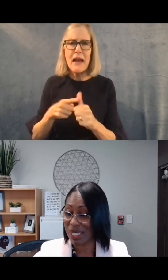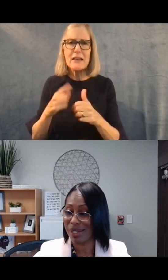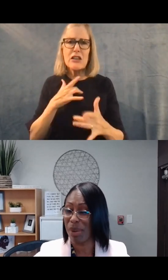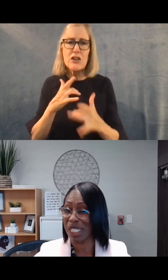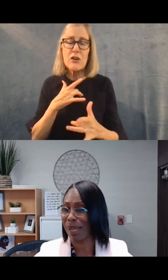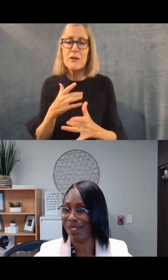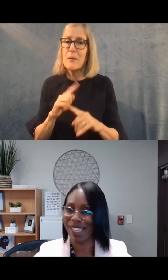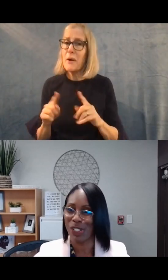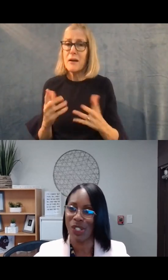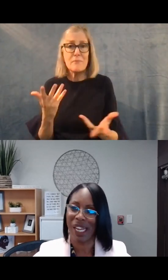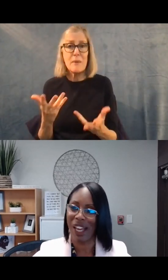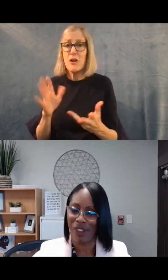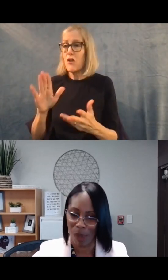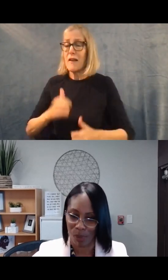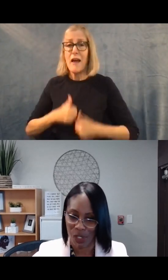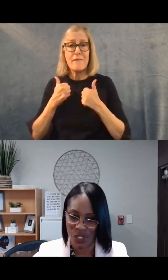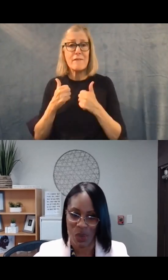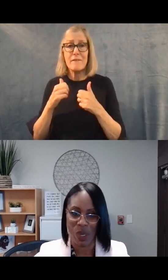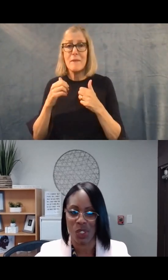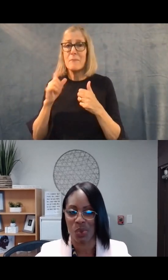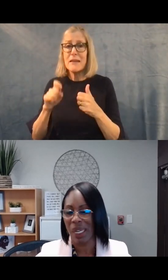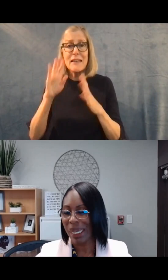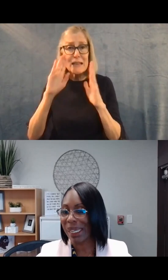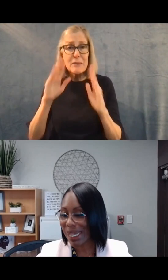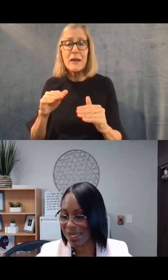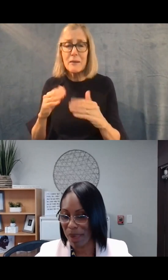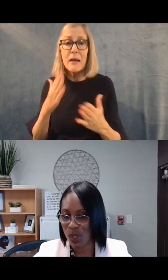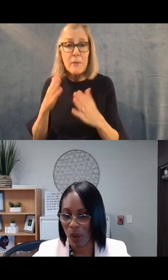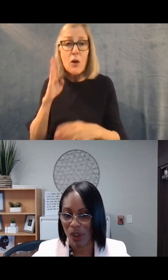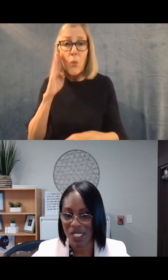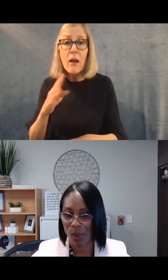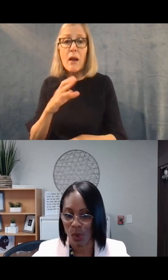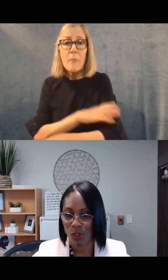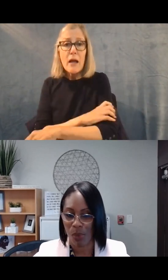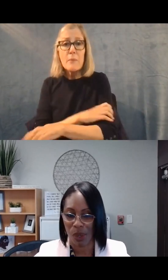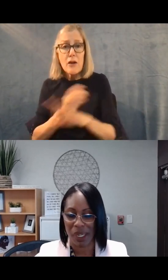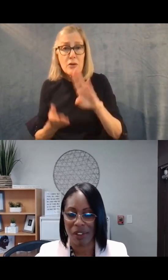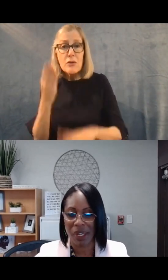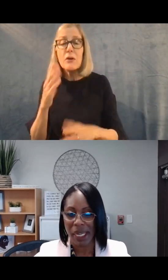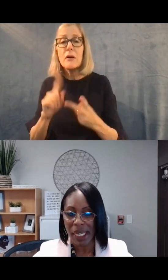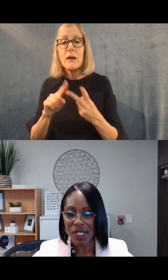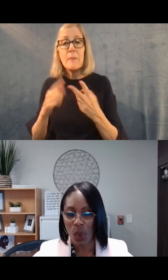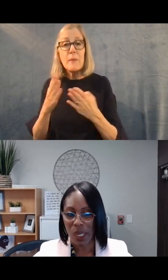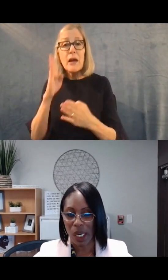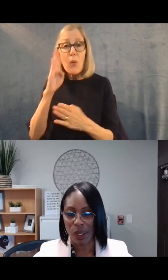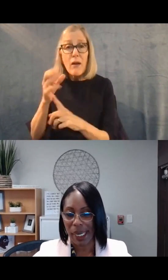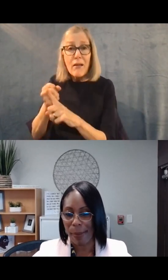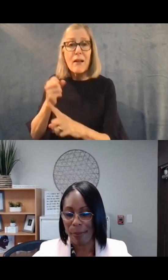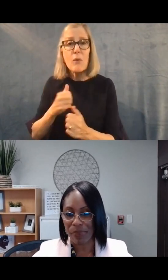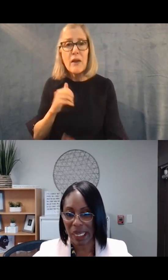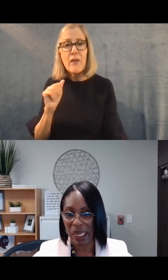life just to be expected that she's going to have high blood pressure? She's going to get dementia or Alzheimer's or a form thereof. So we